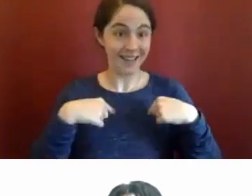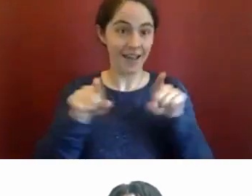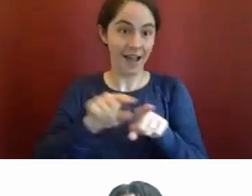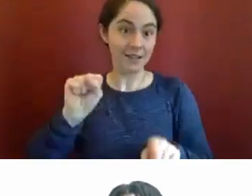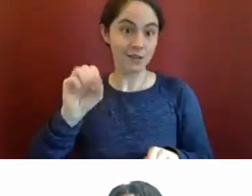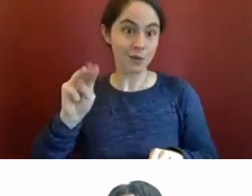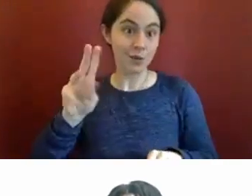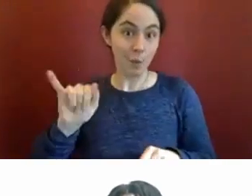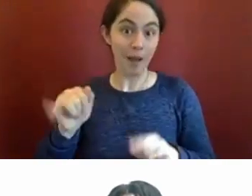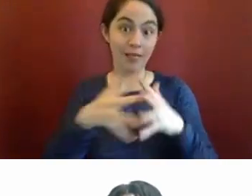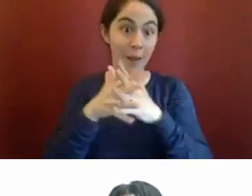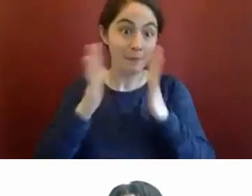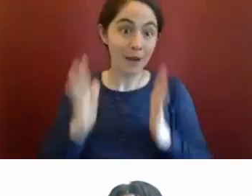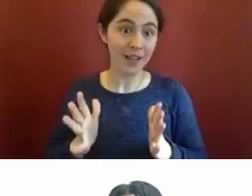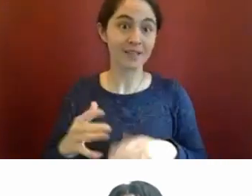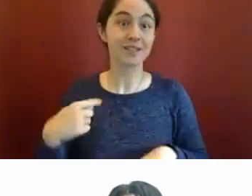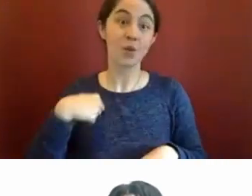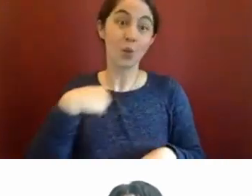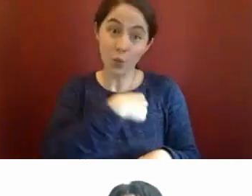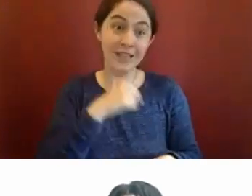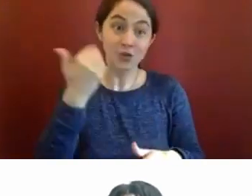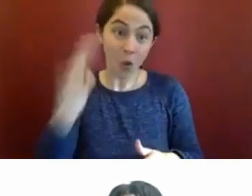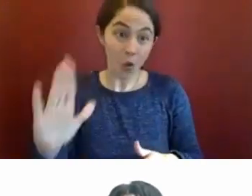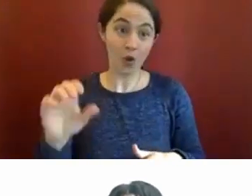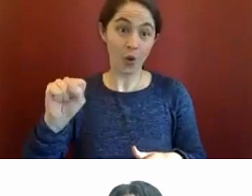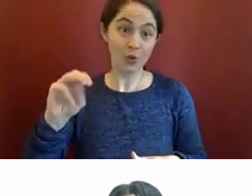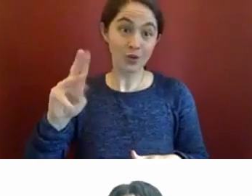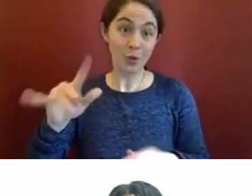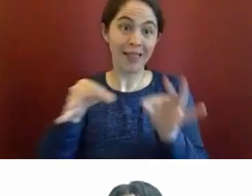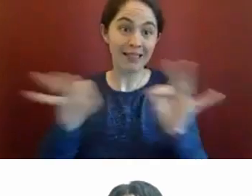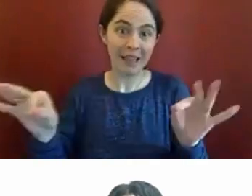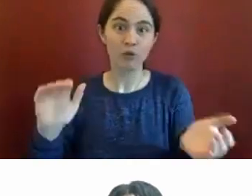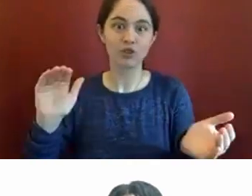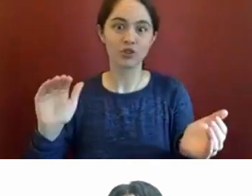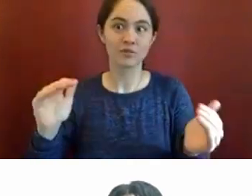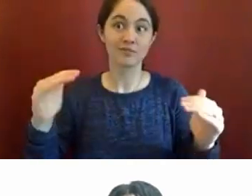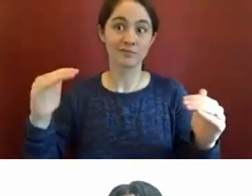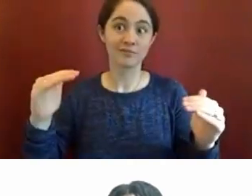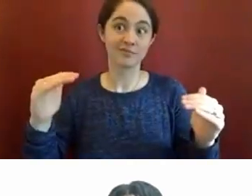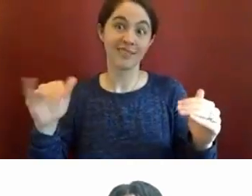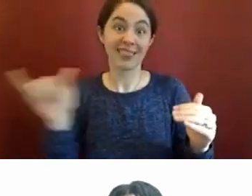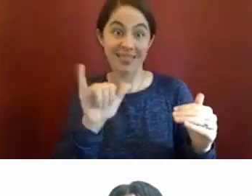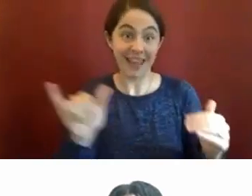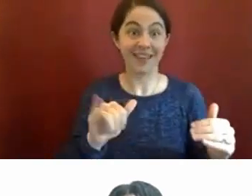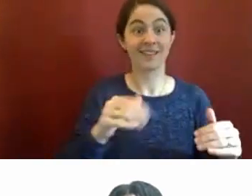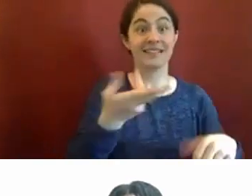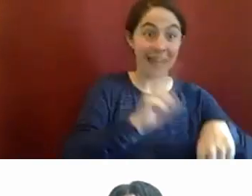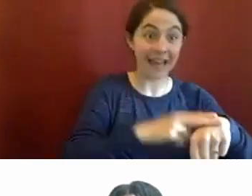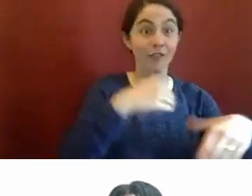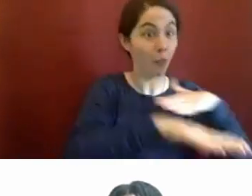an educational way. So I would love to see more of that. BPS to hire more people, diverse people.